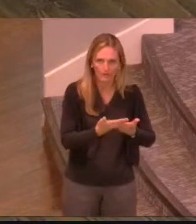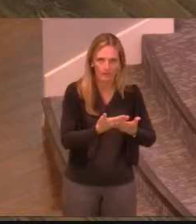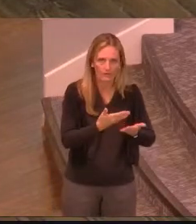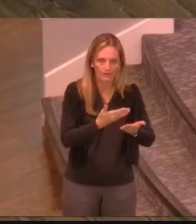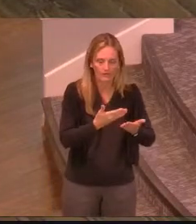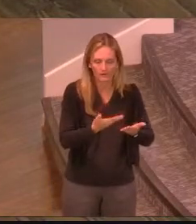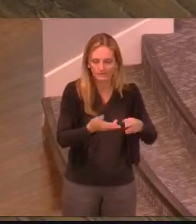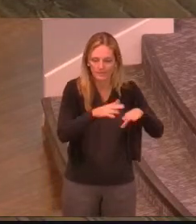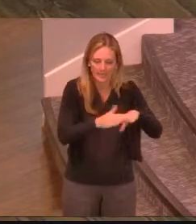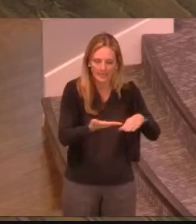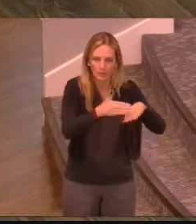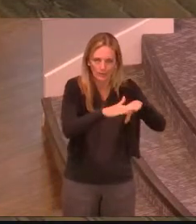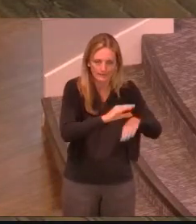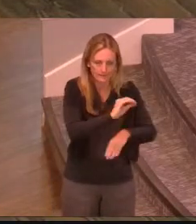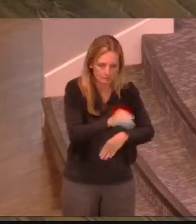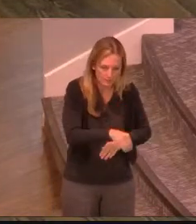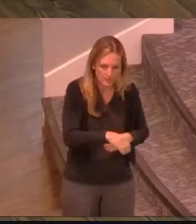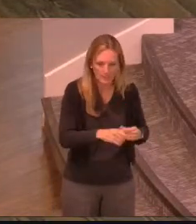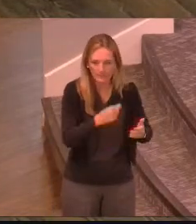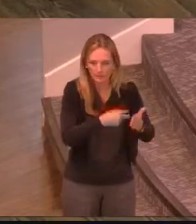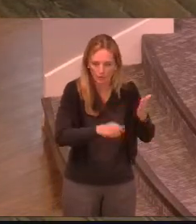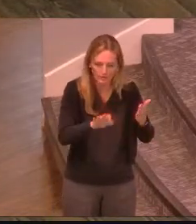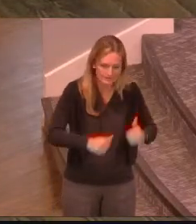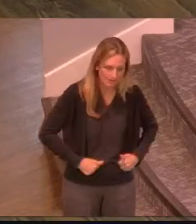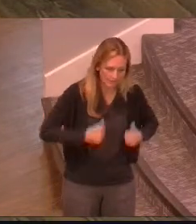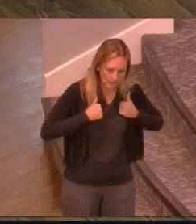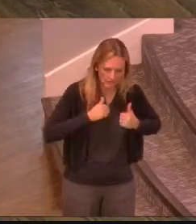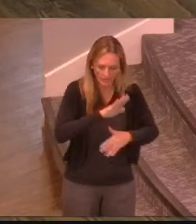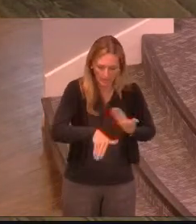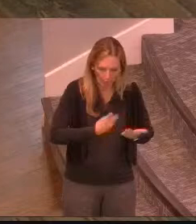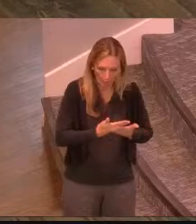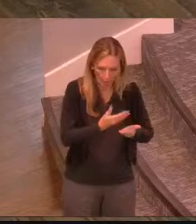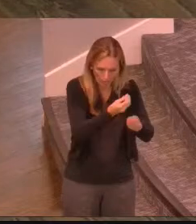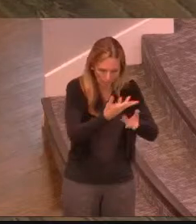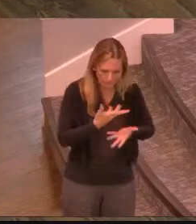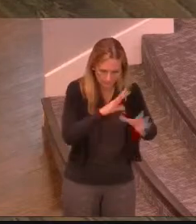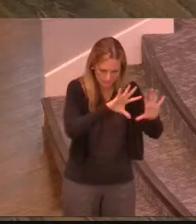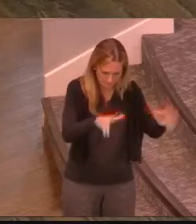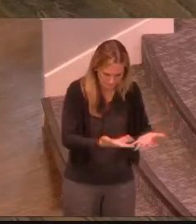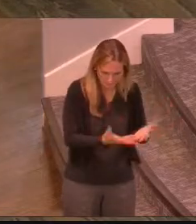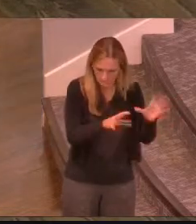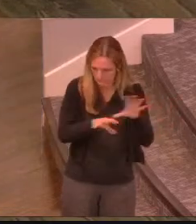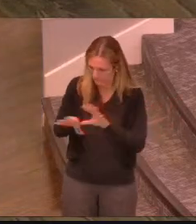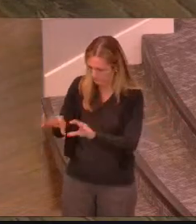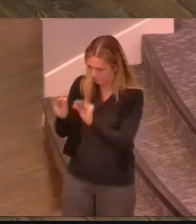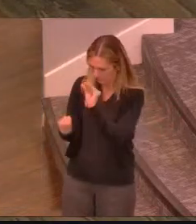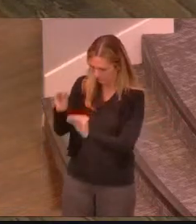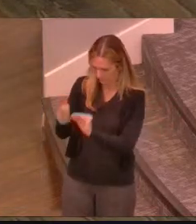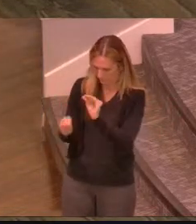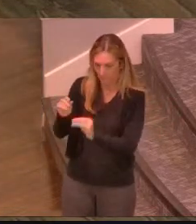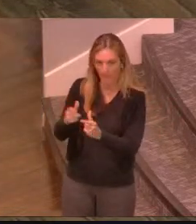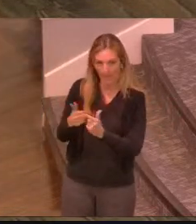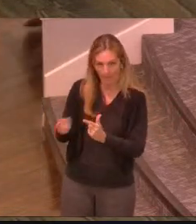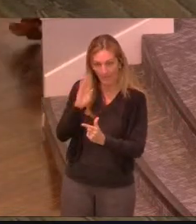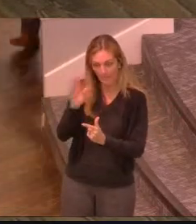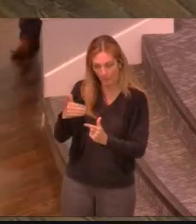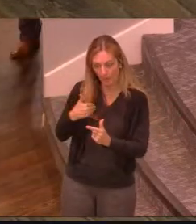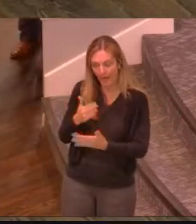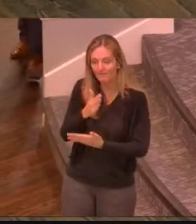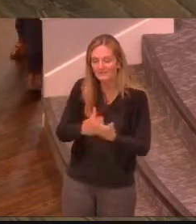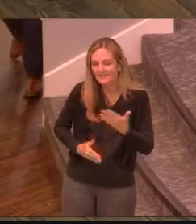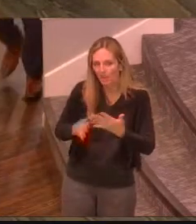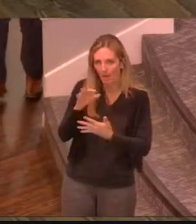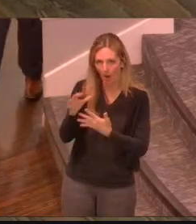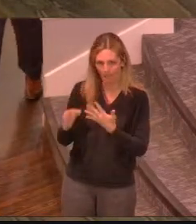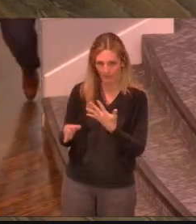living and how that has gone up. He'll provide you with some options for a cost of living increase